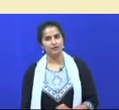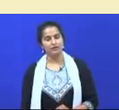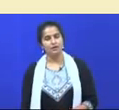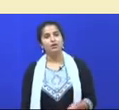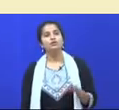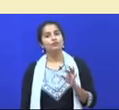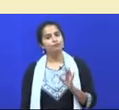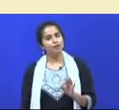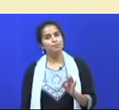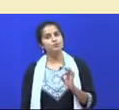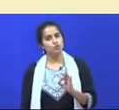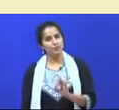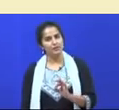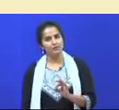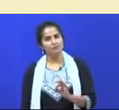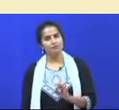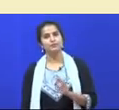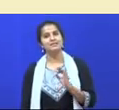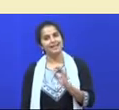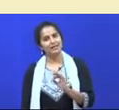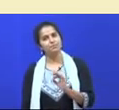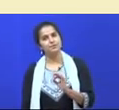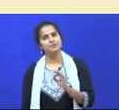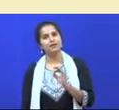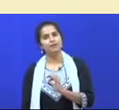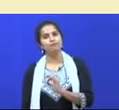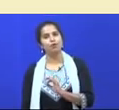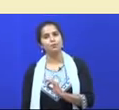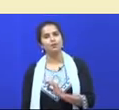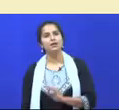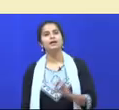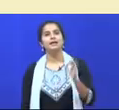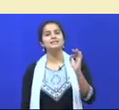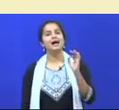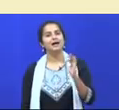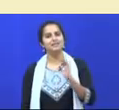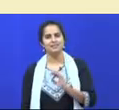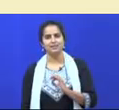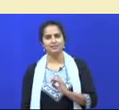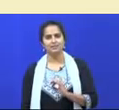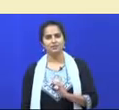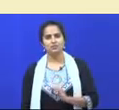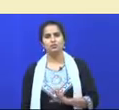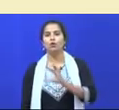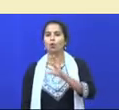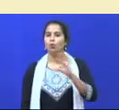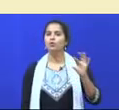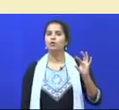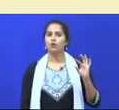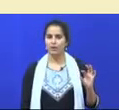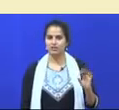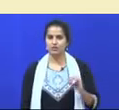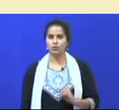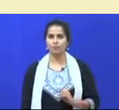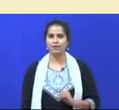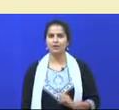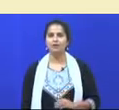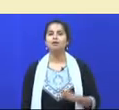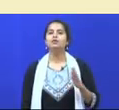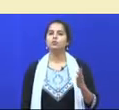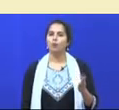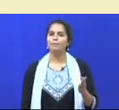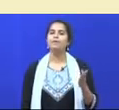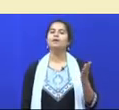accordingly. The verb to be for the second person informal is Asi. So the whole question would